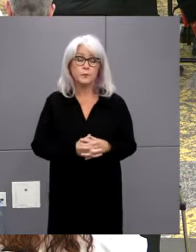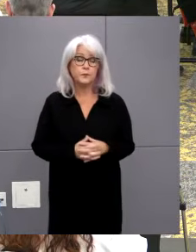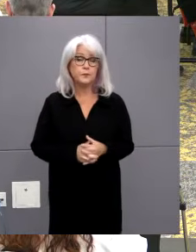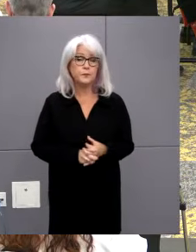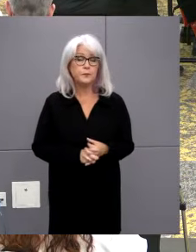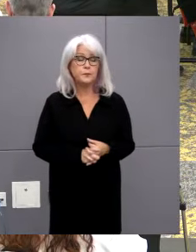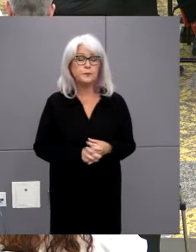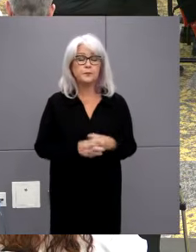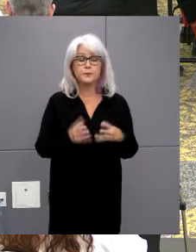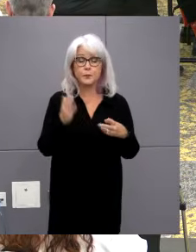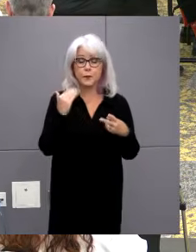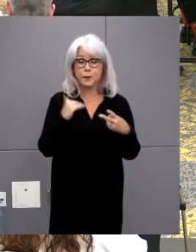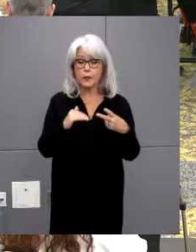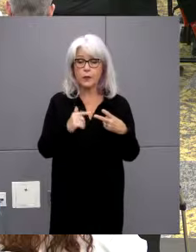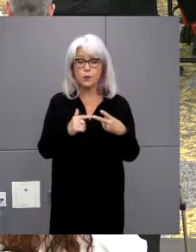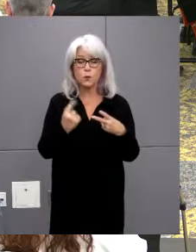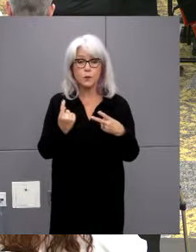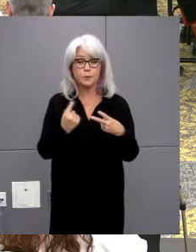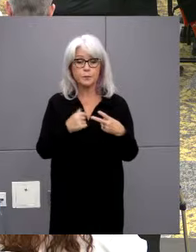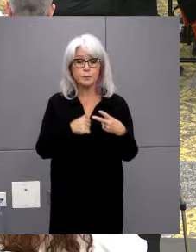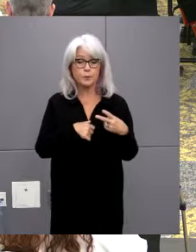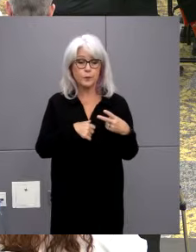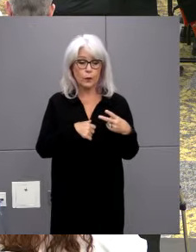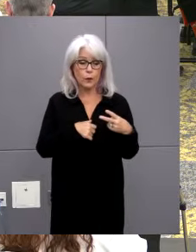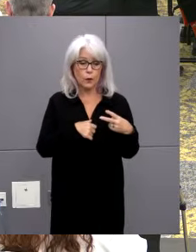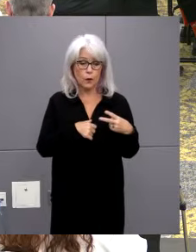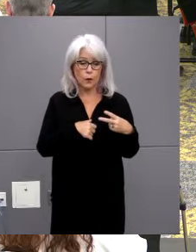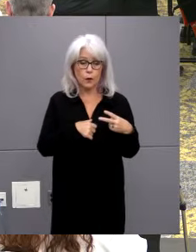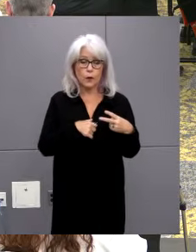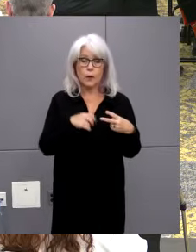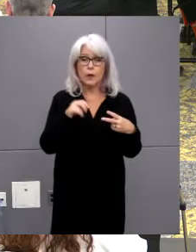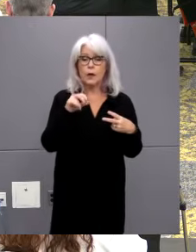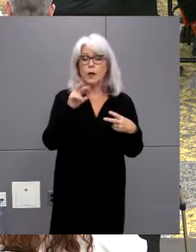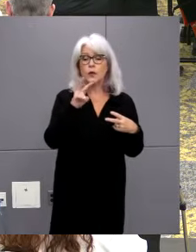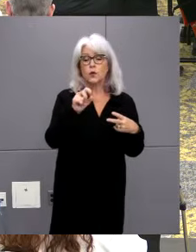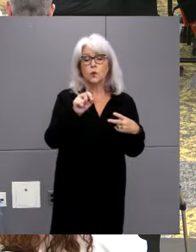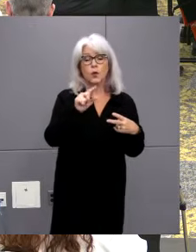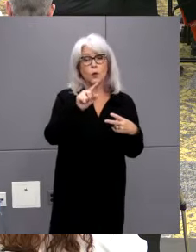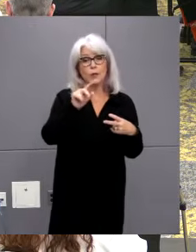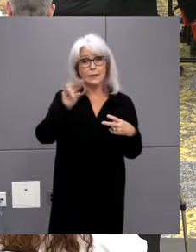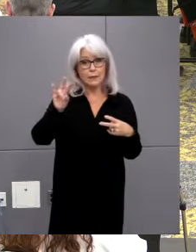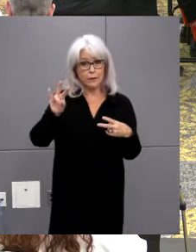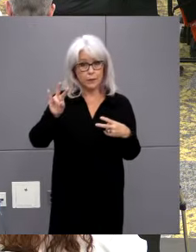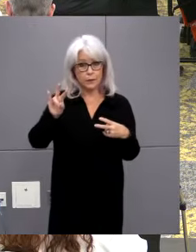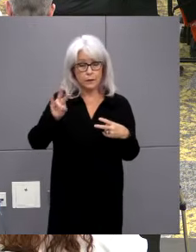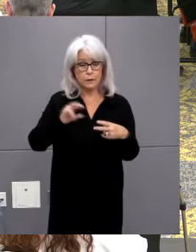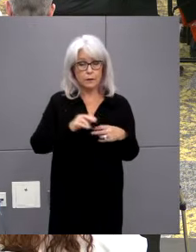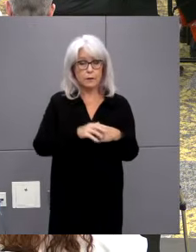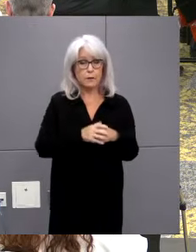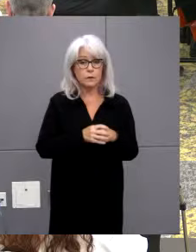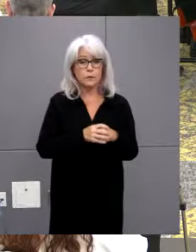All right, and then if we go to item 2.17,